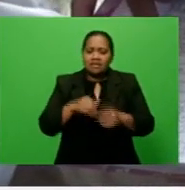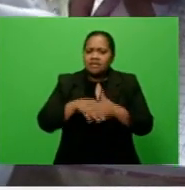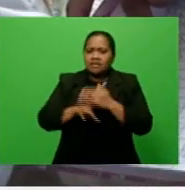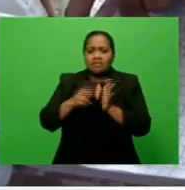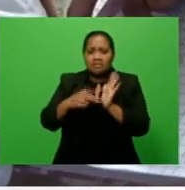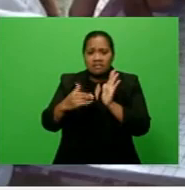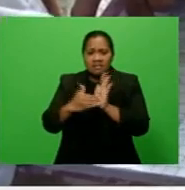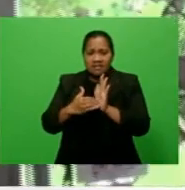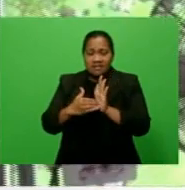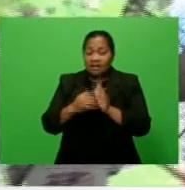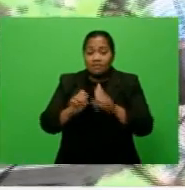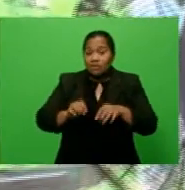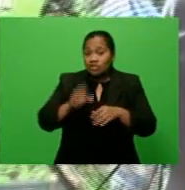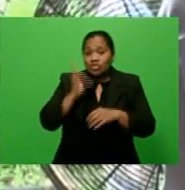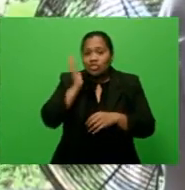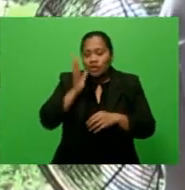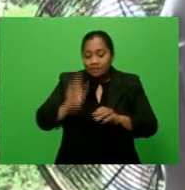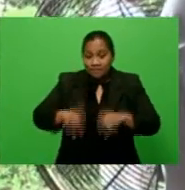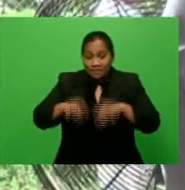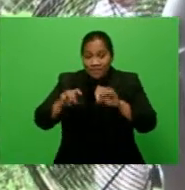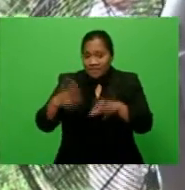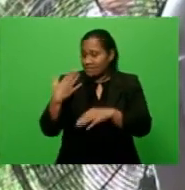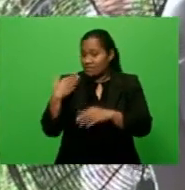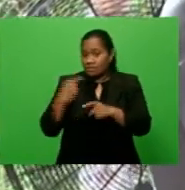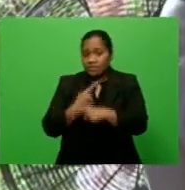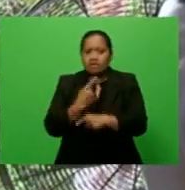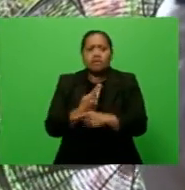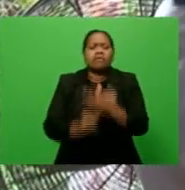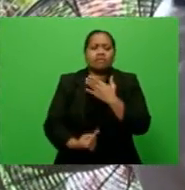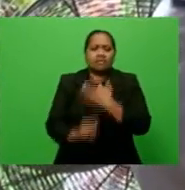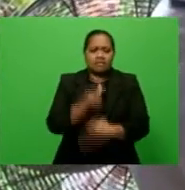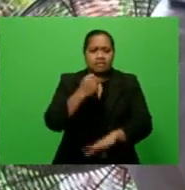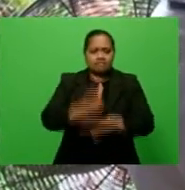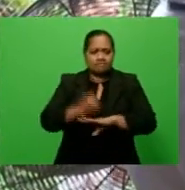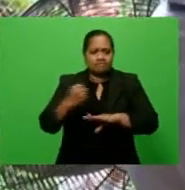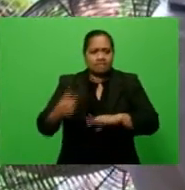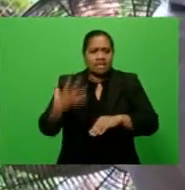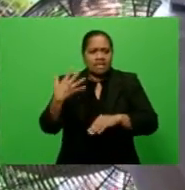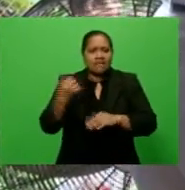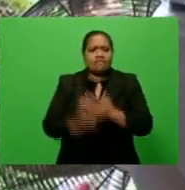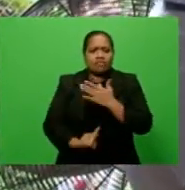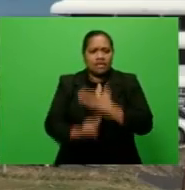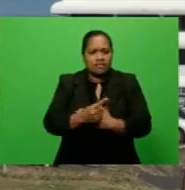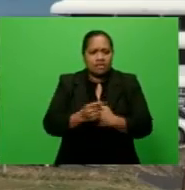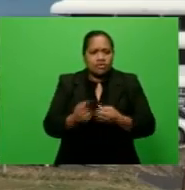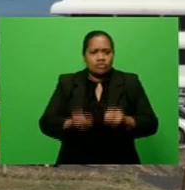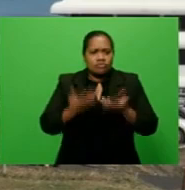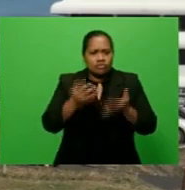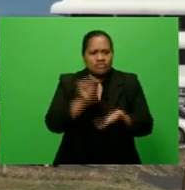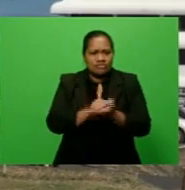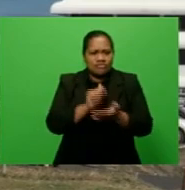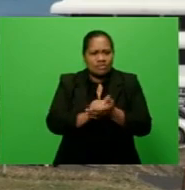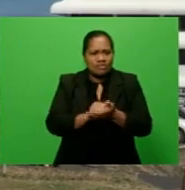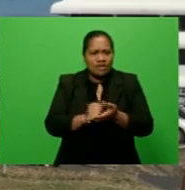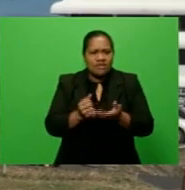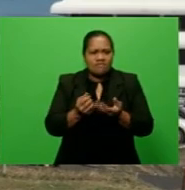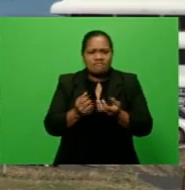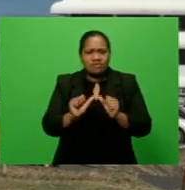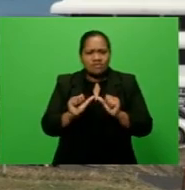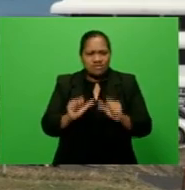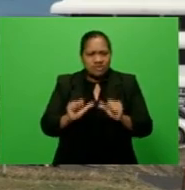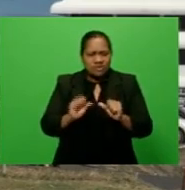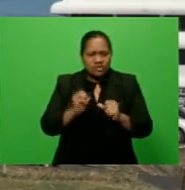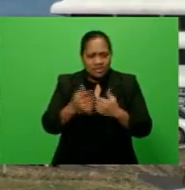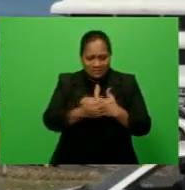recent weeks, the federal government has imposed stringent measures to safeguard its people, including Fijians. Thoughts are with